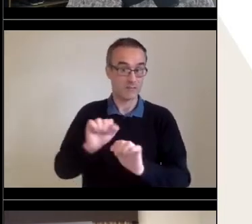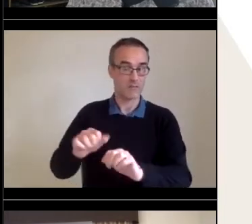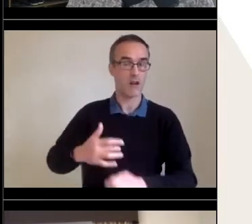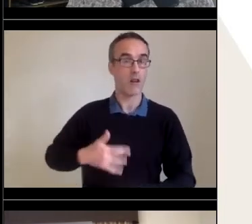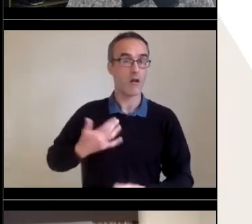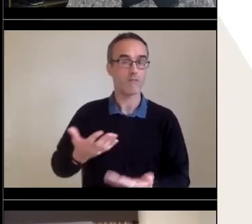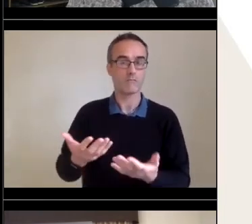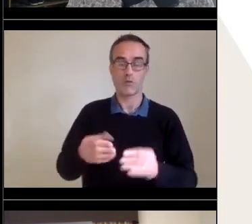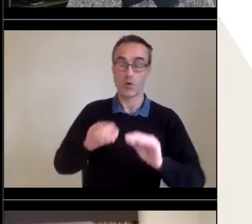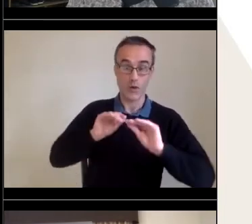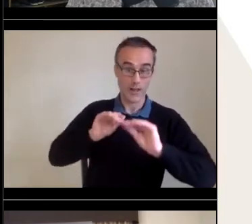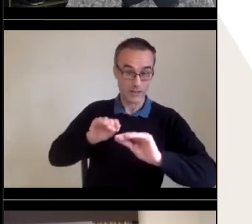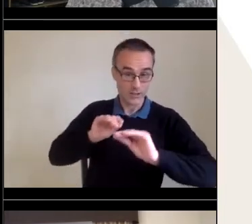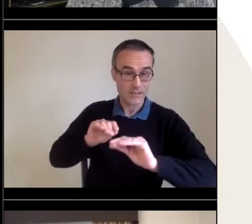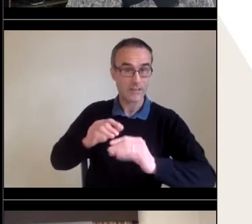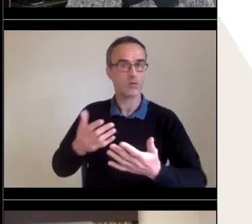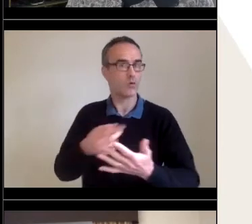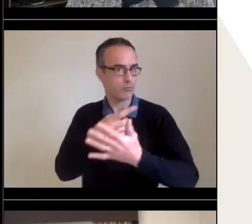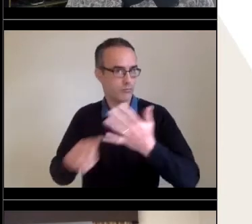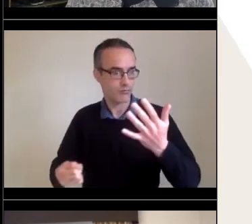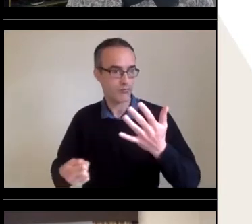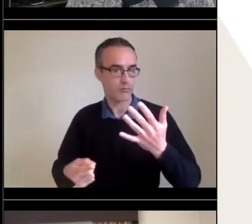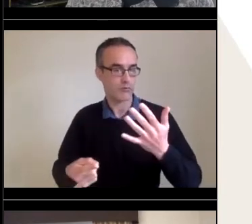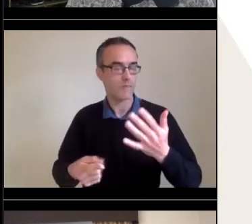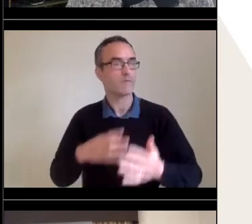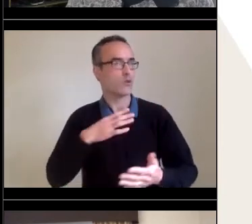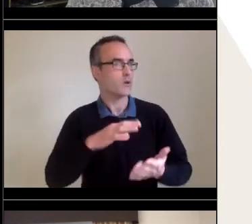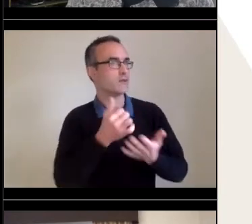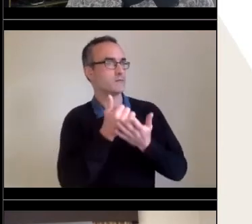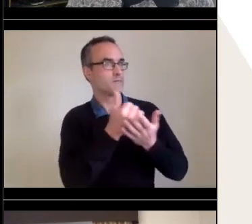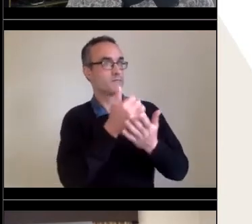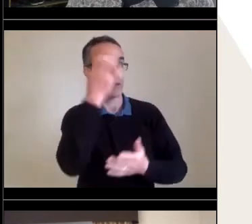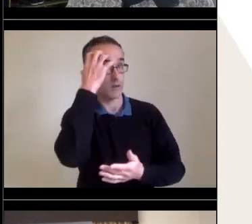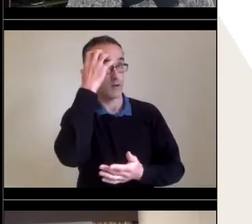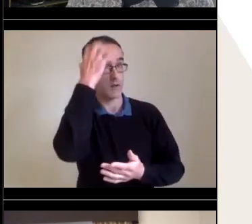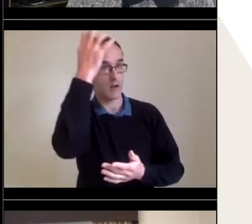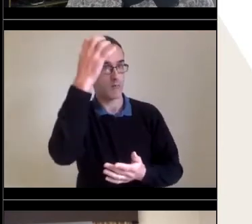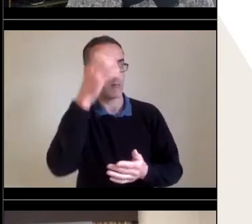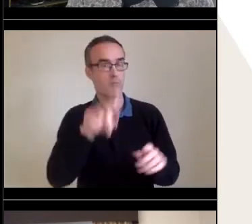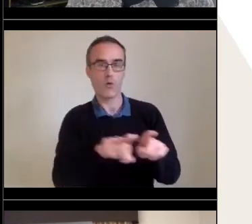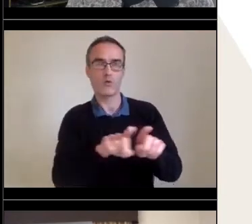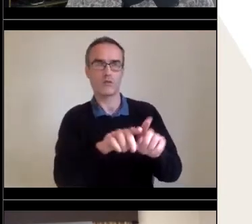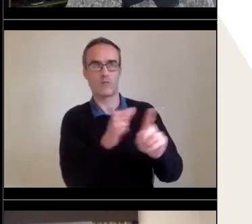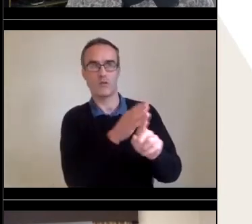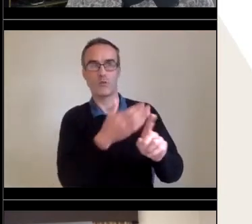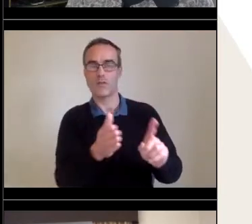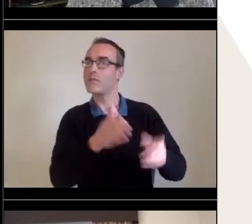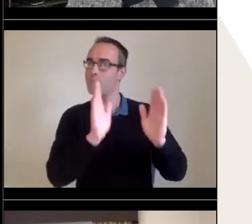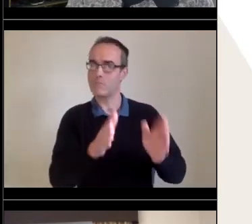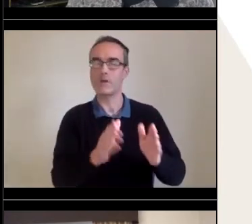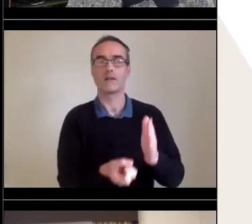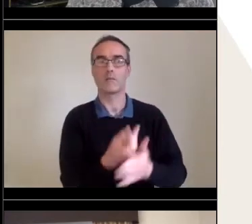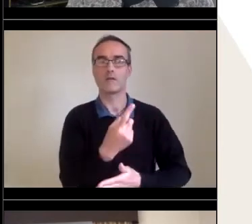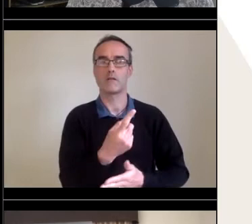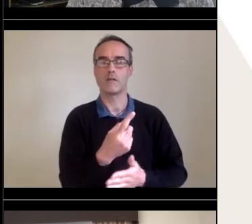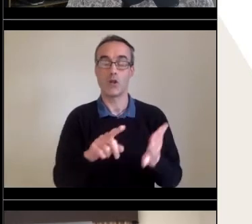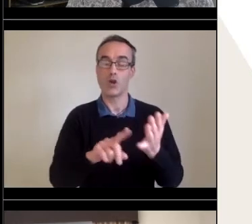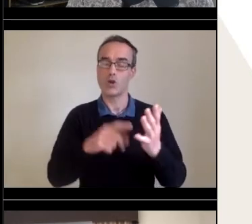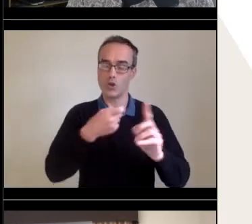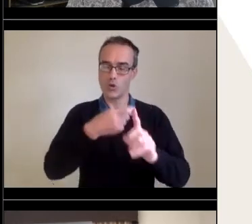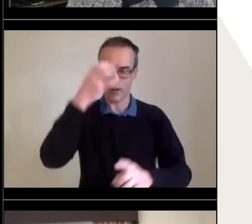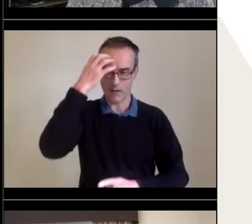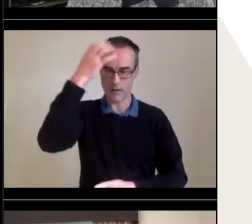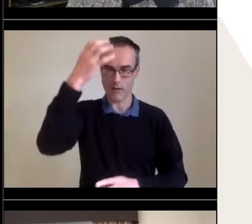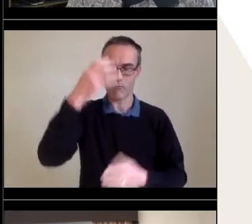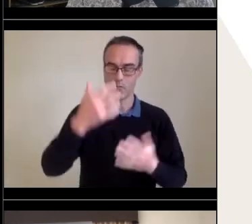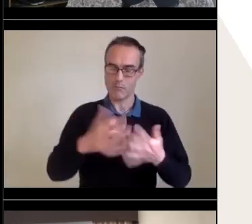them both practically how to do this and also that it has to be done. And I think, the UK government has put significant money on the